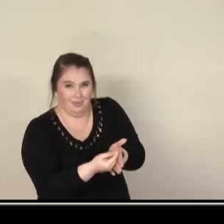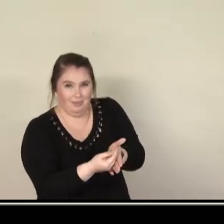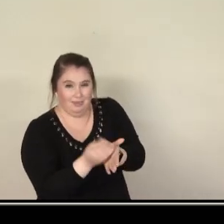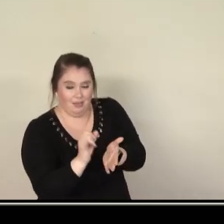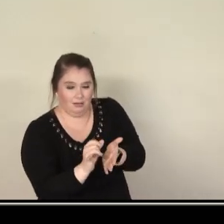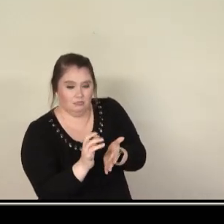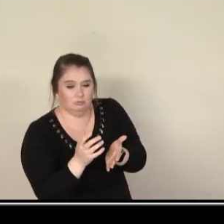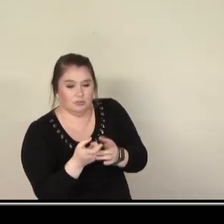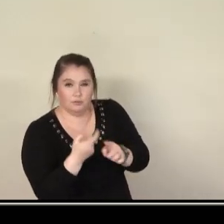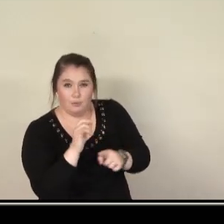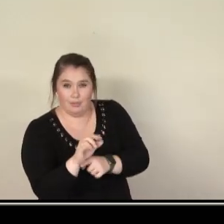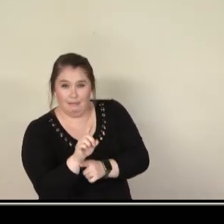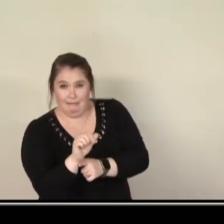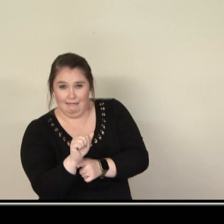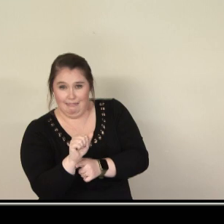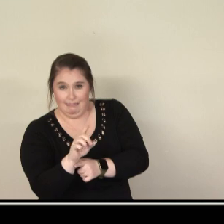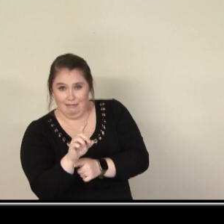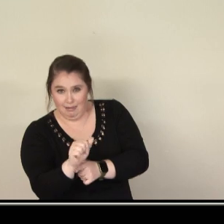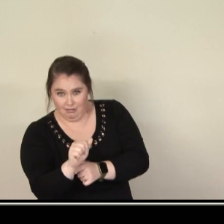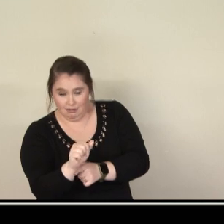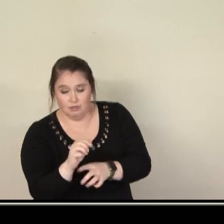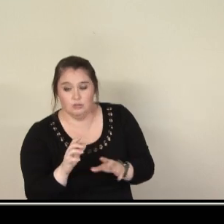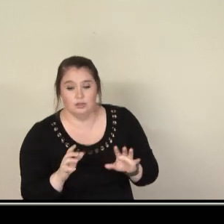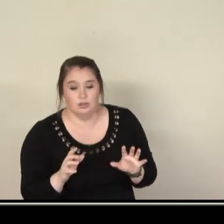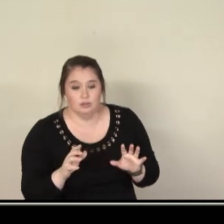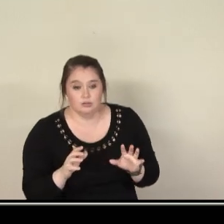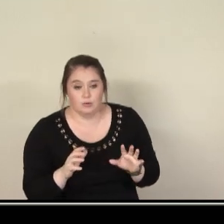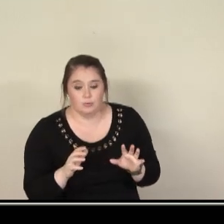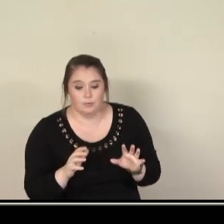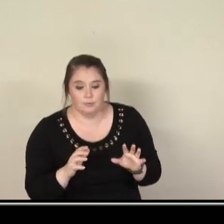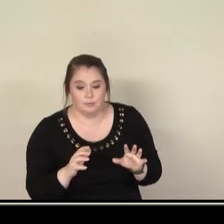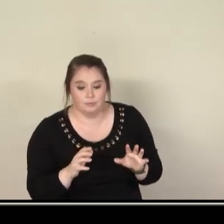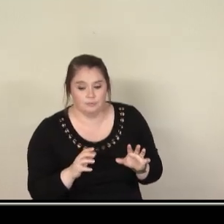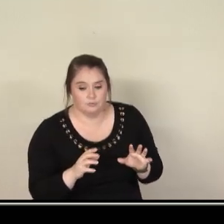ADA. So before you get really alarmed between that